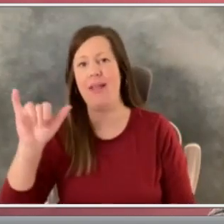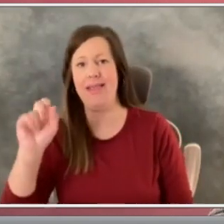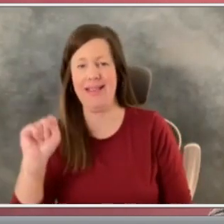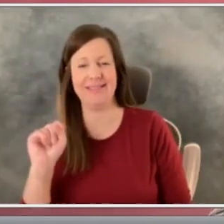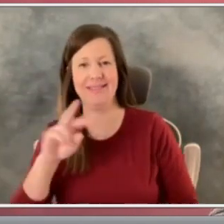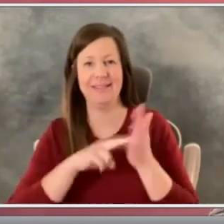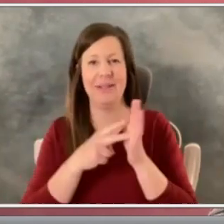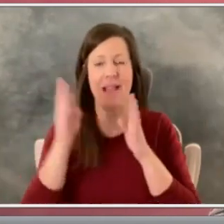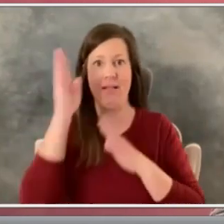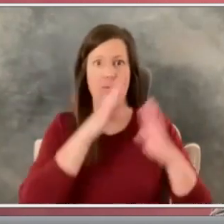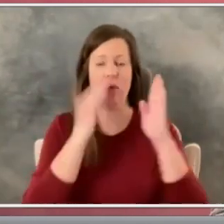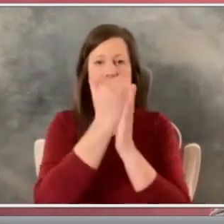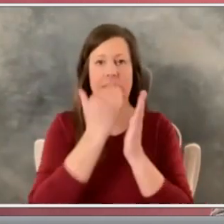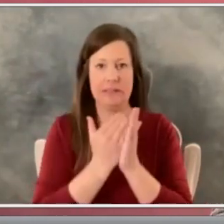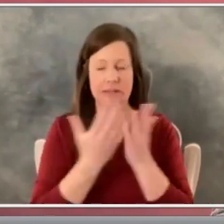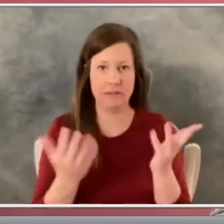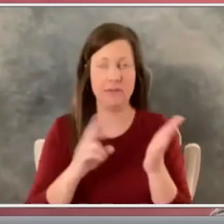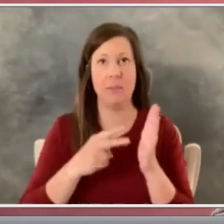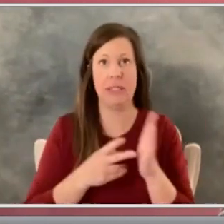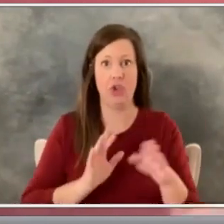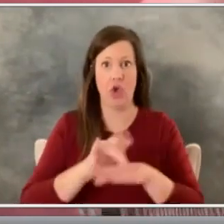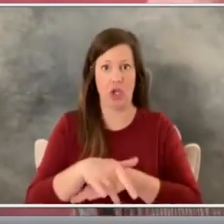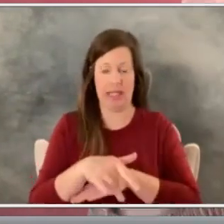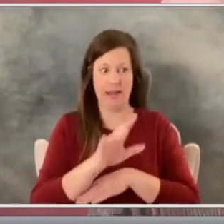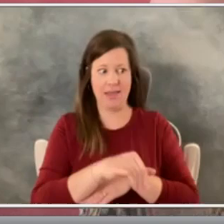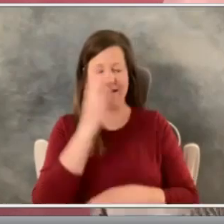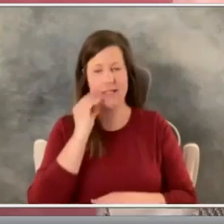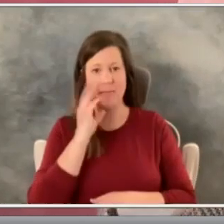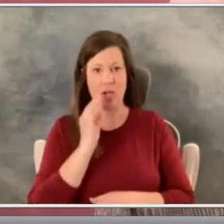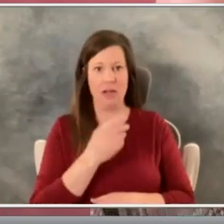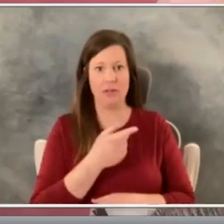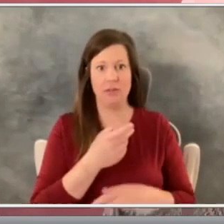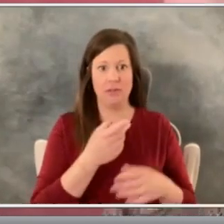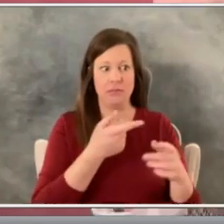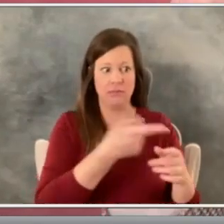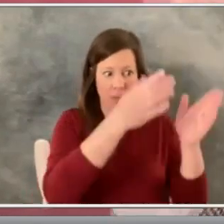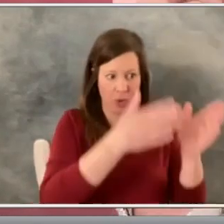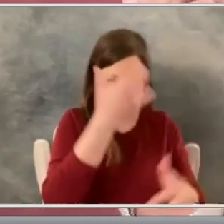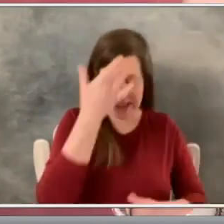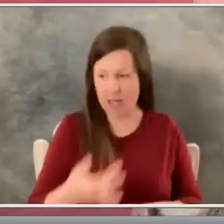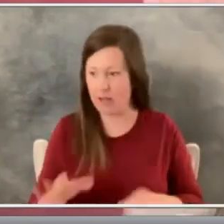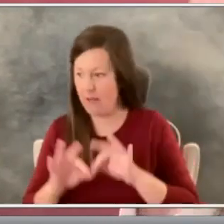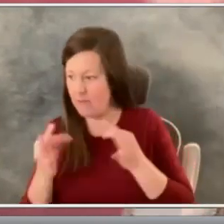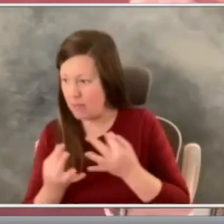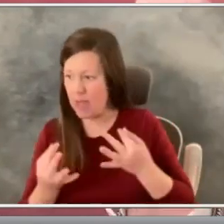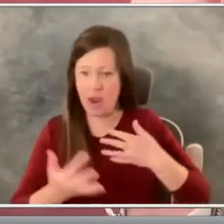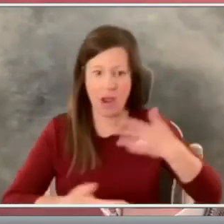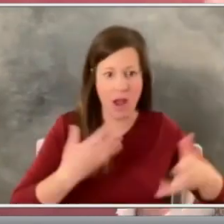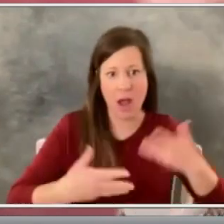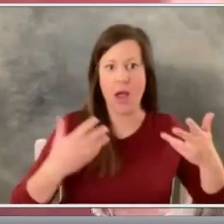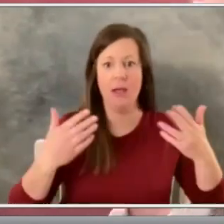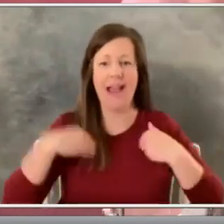both the person and the families have worries that play out in their head. Am I going to be able to handle this? How am I going to handle